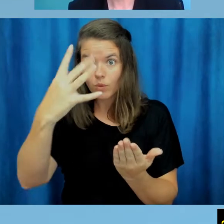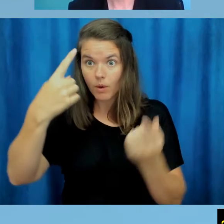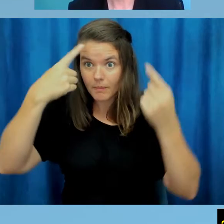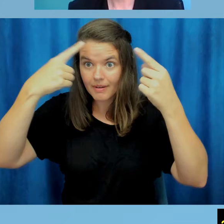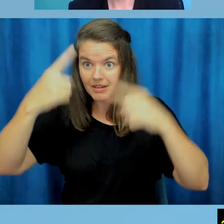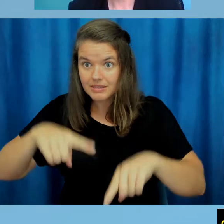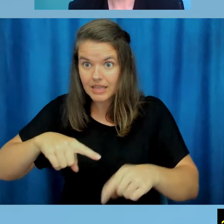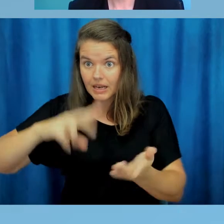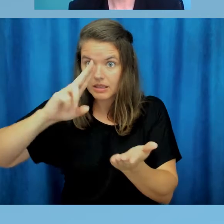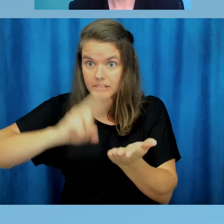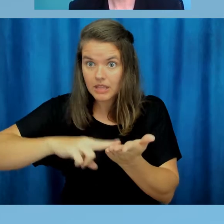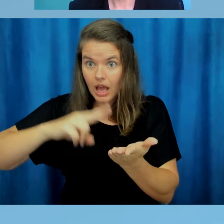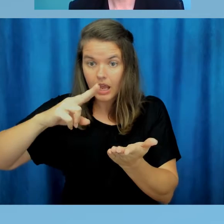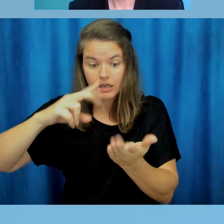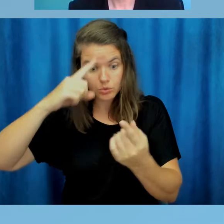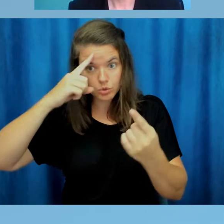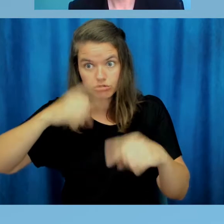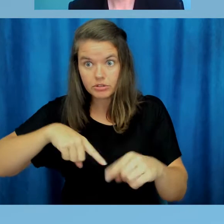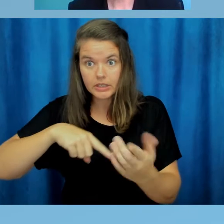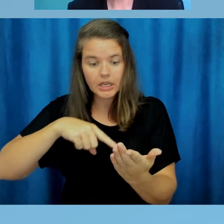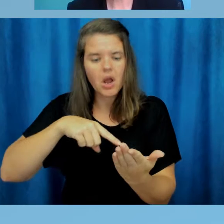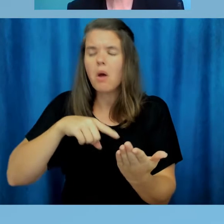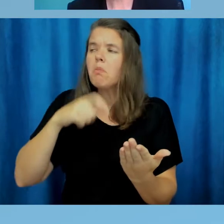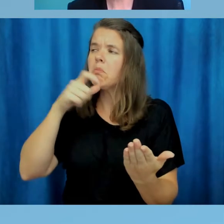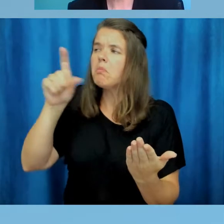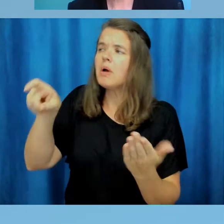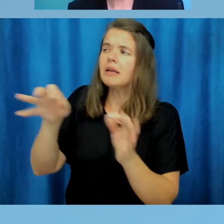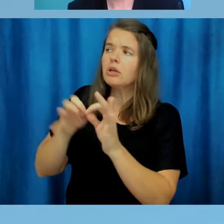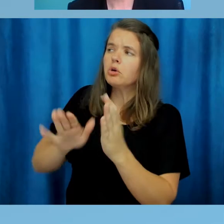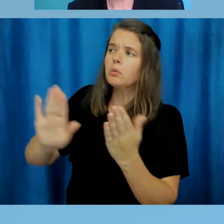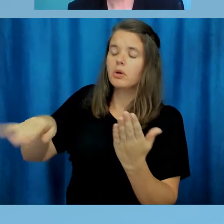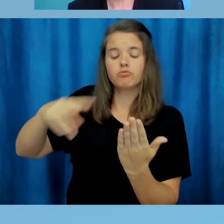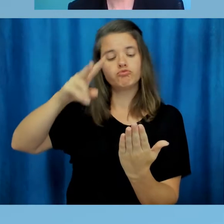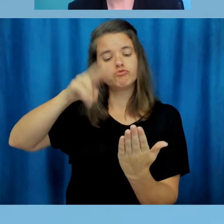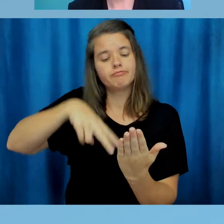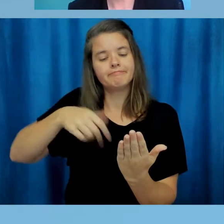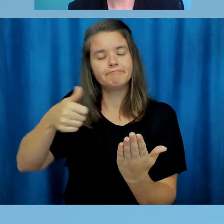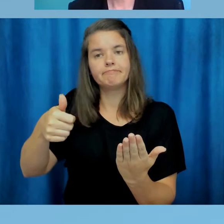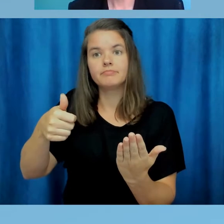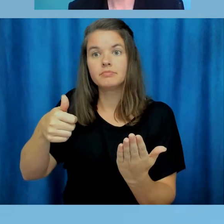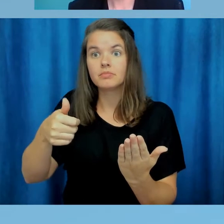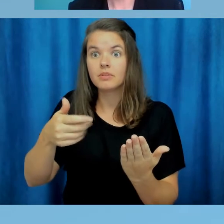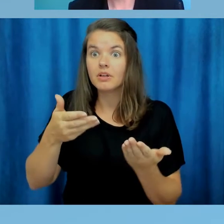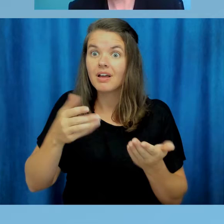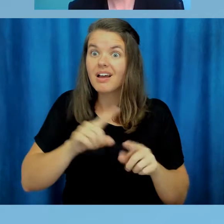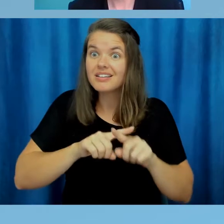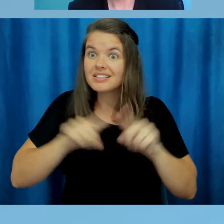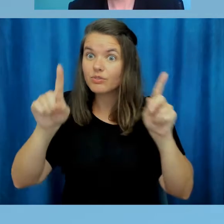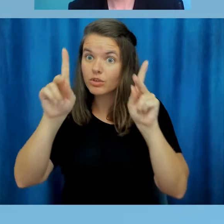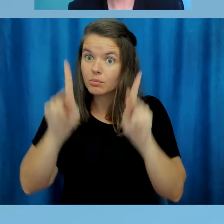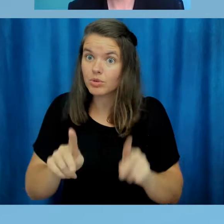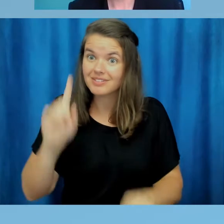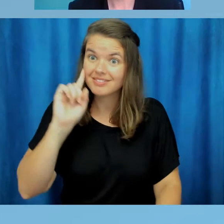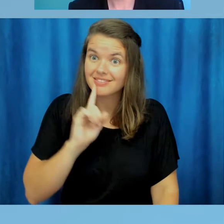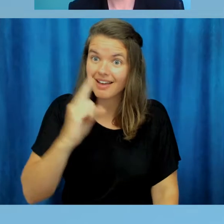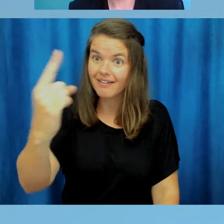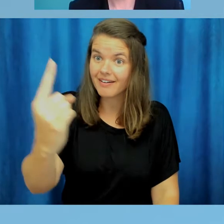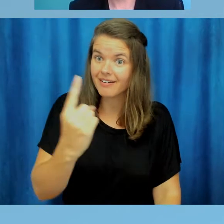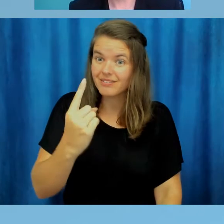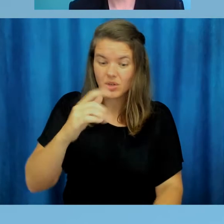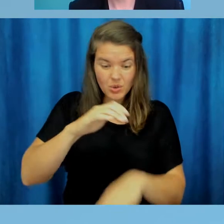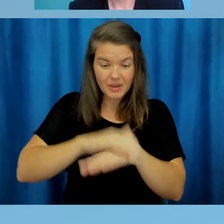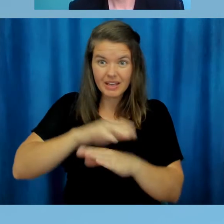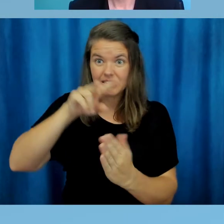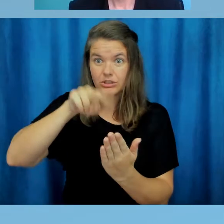informed consent paperwork. On the other hand, a different person who is deaf, who does not read English